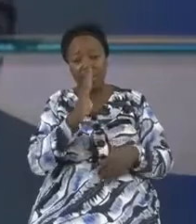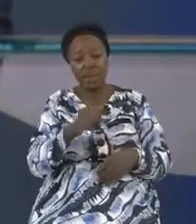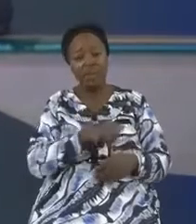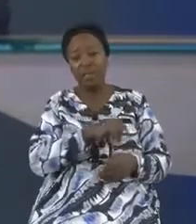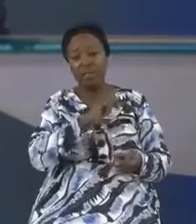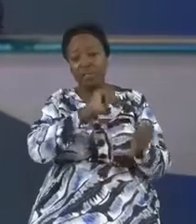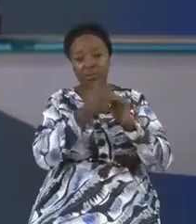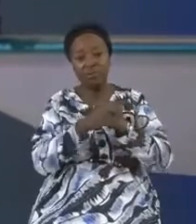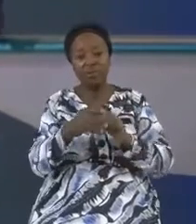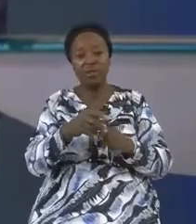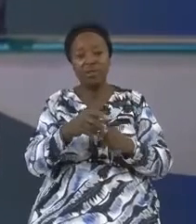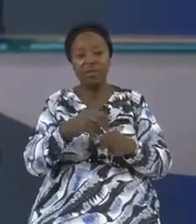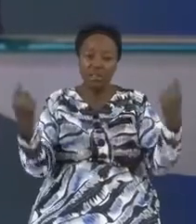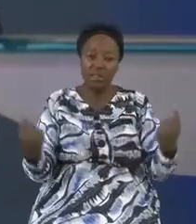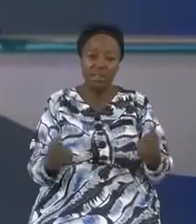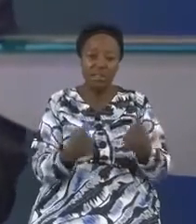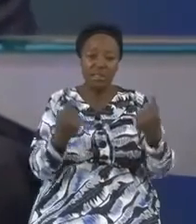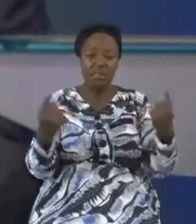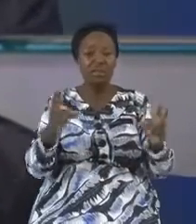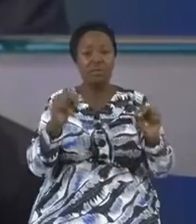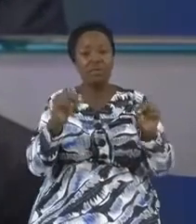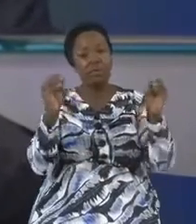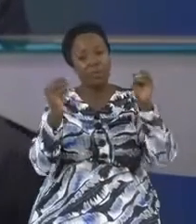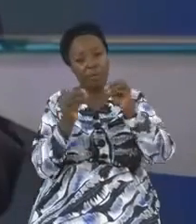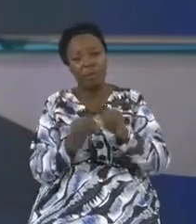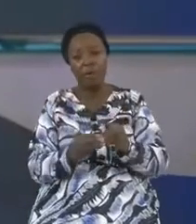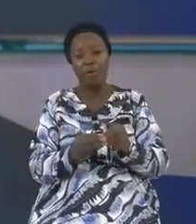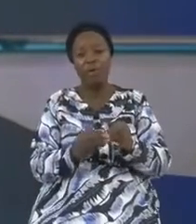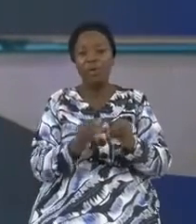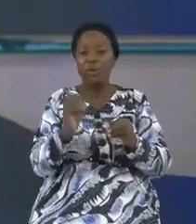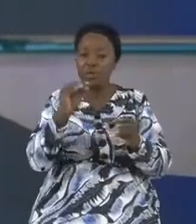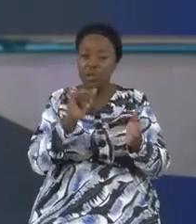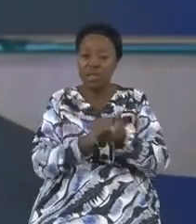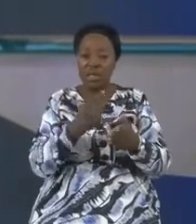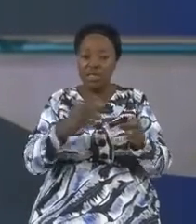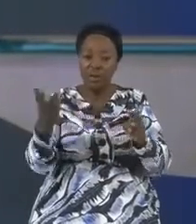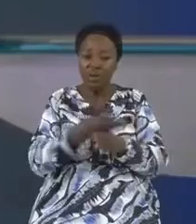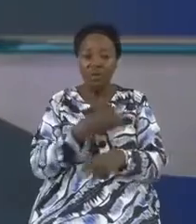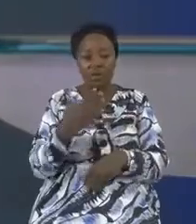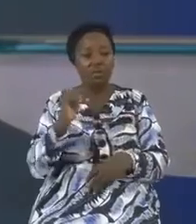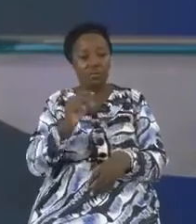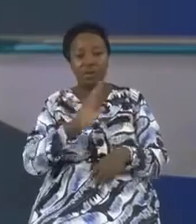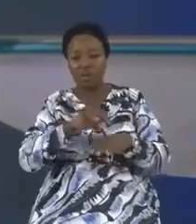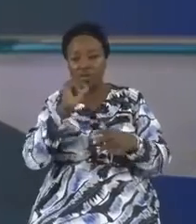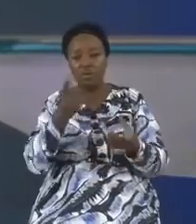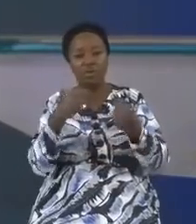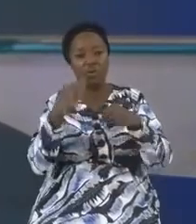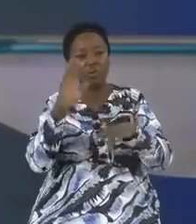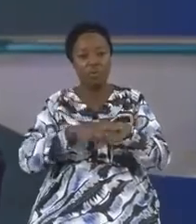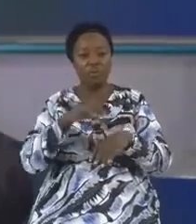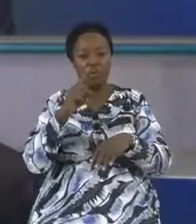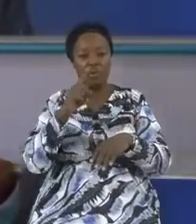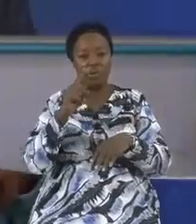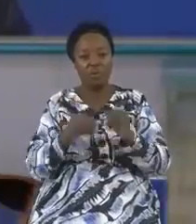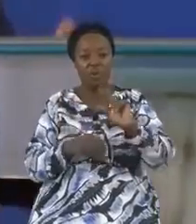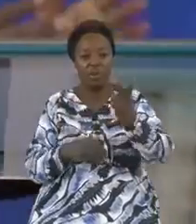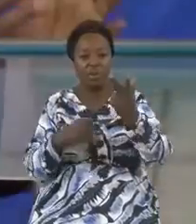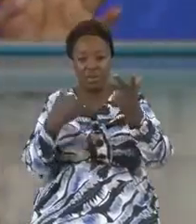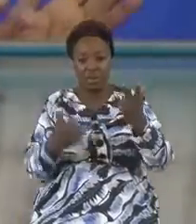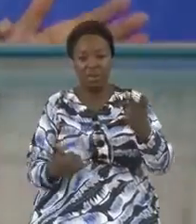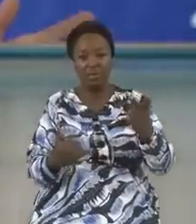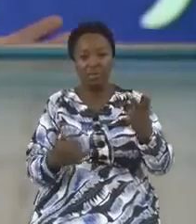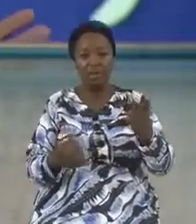transformation. Sin no more, lest a worse thing come on thee. Number three